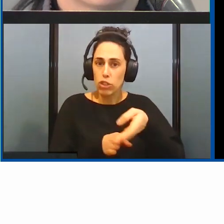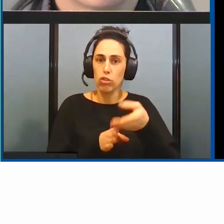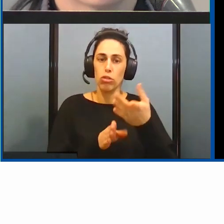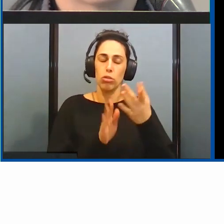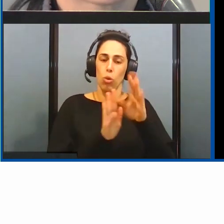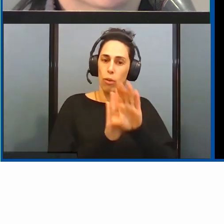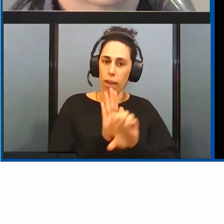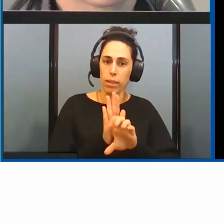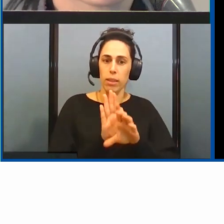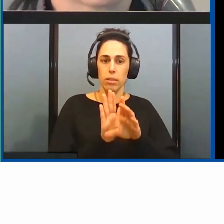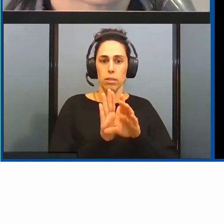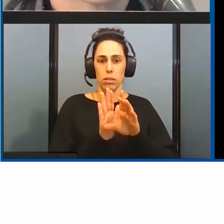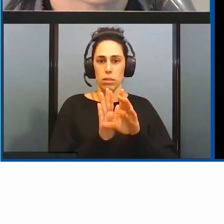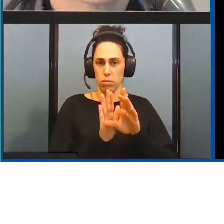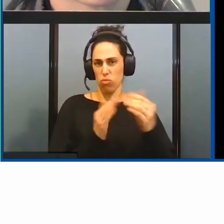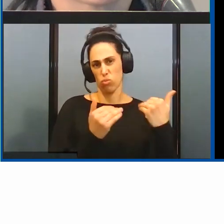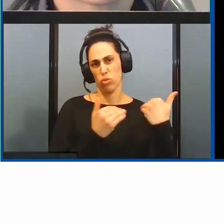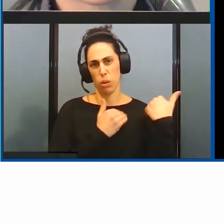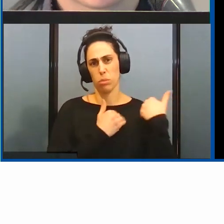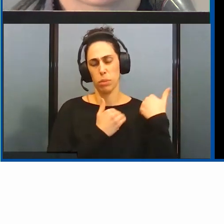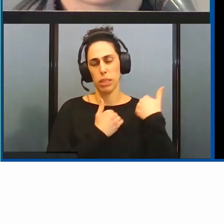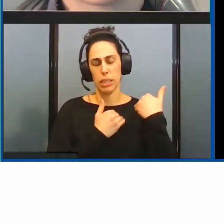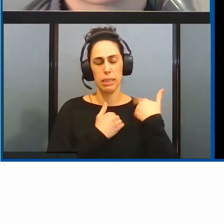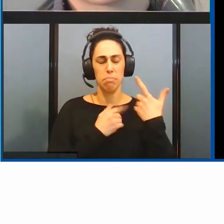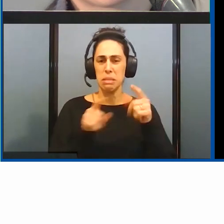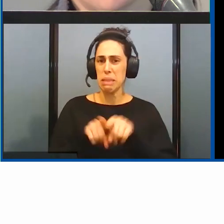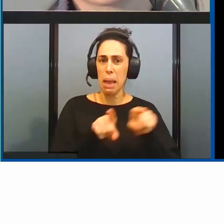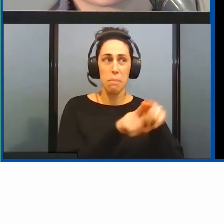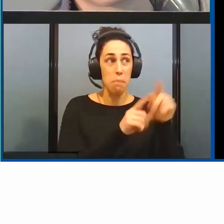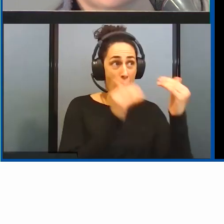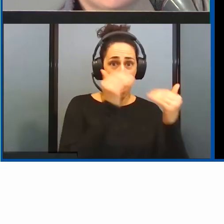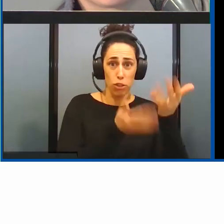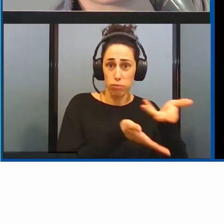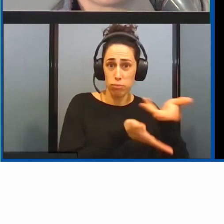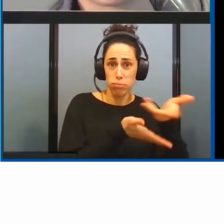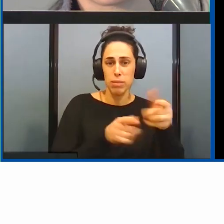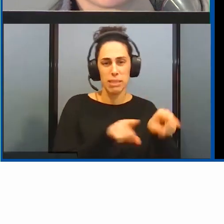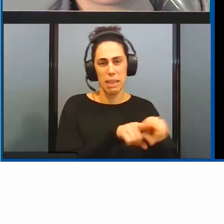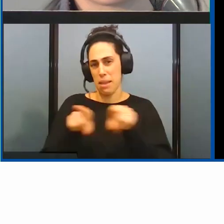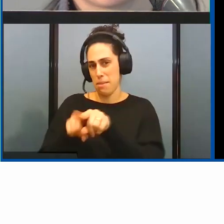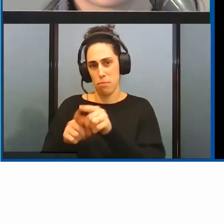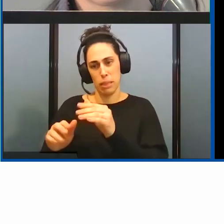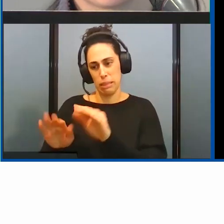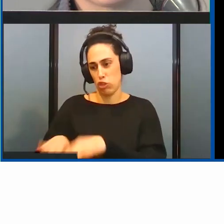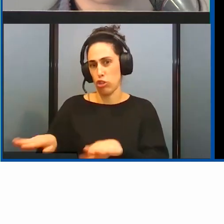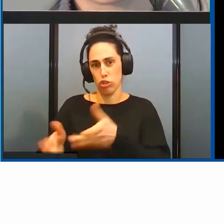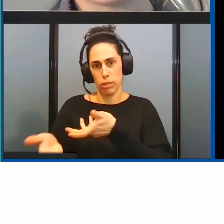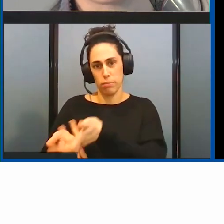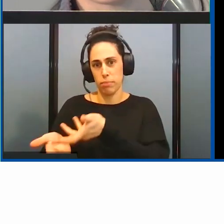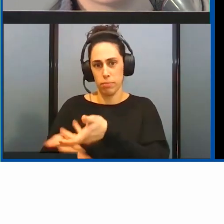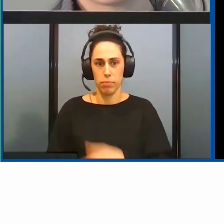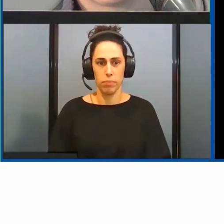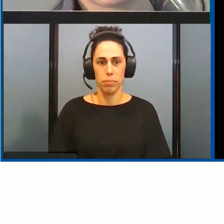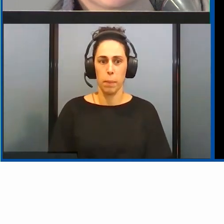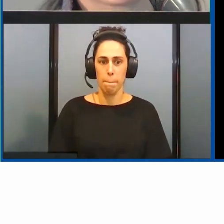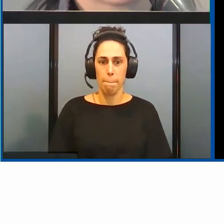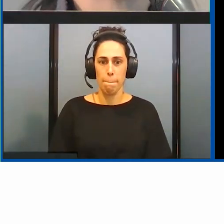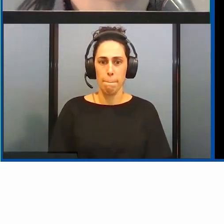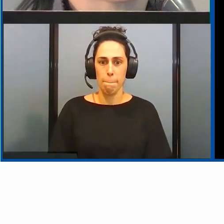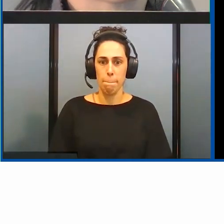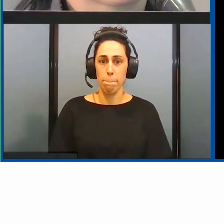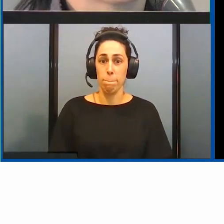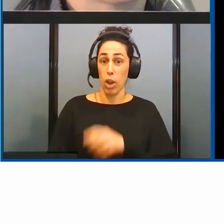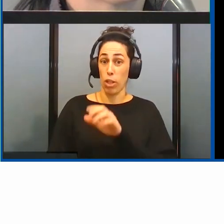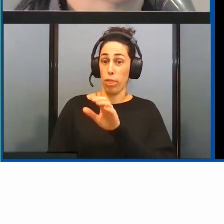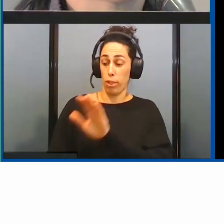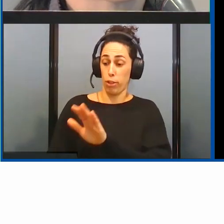person. Check your assumptions. Try to understand the context of that individual child life because they may come